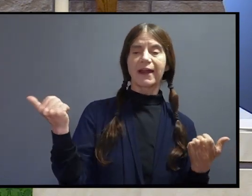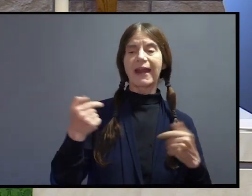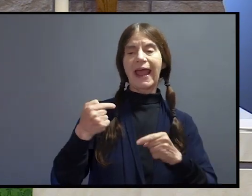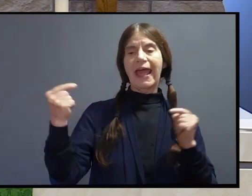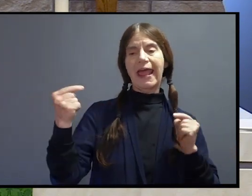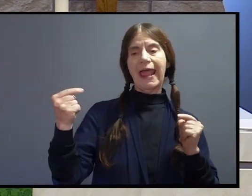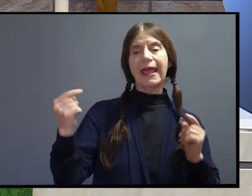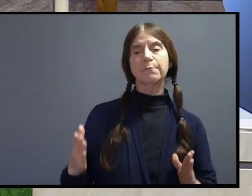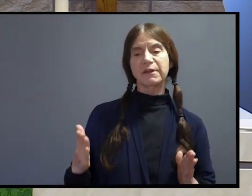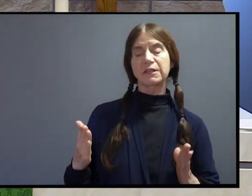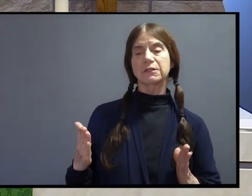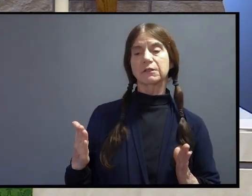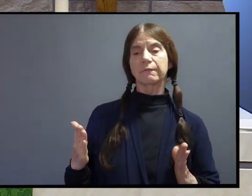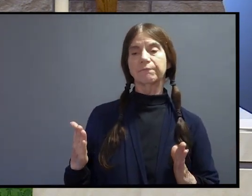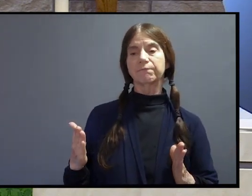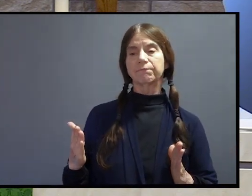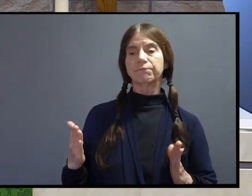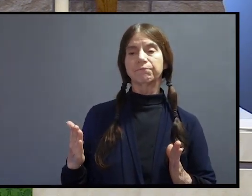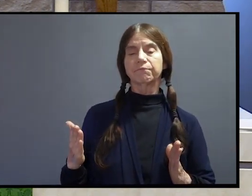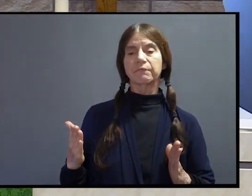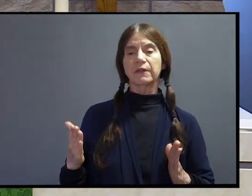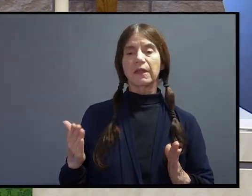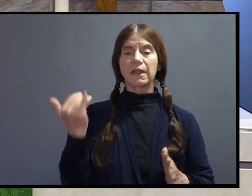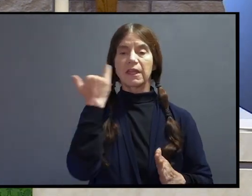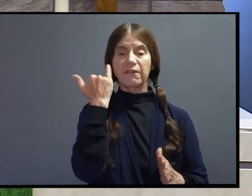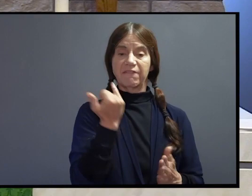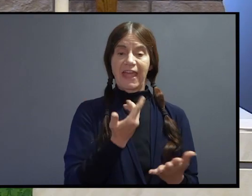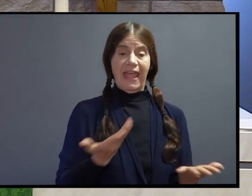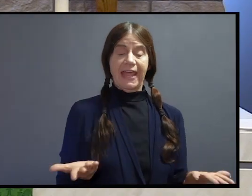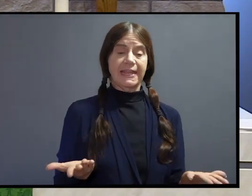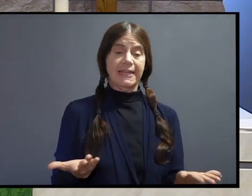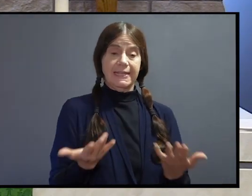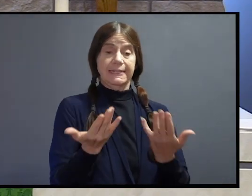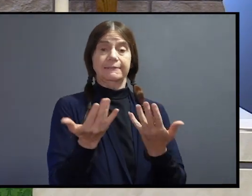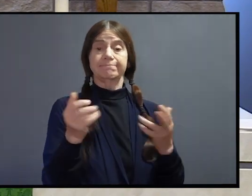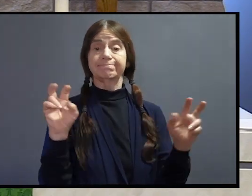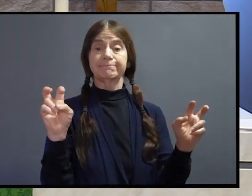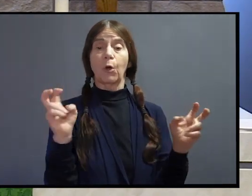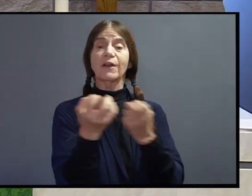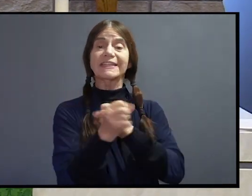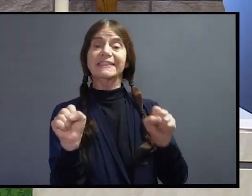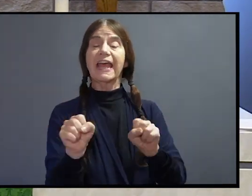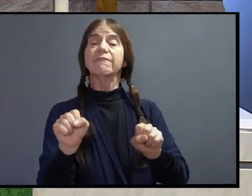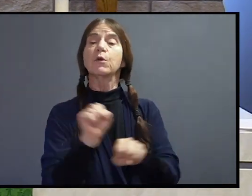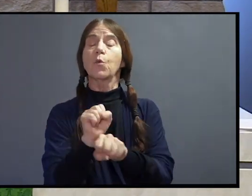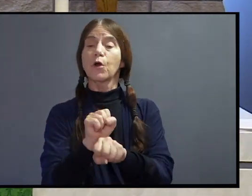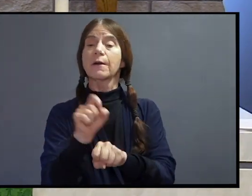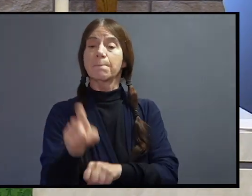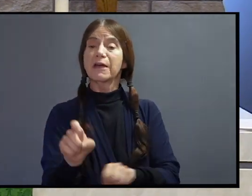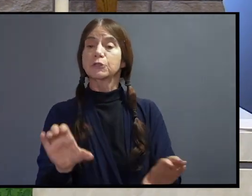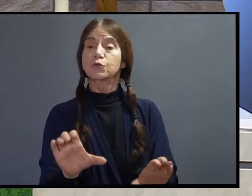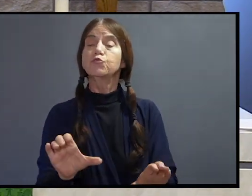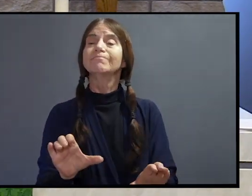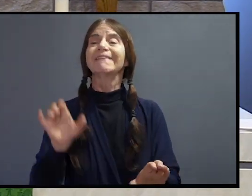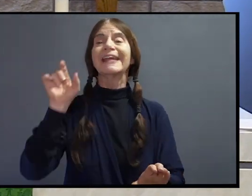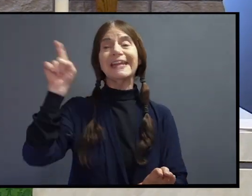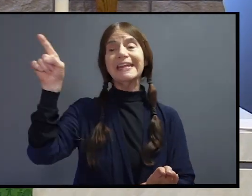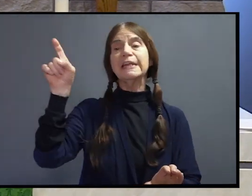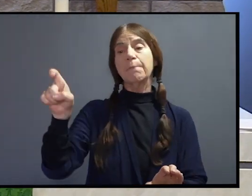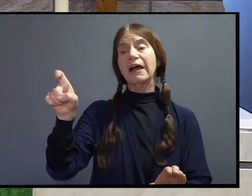of God. And so if there is any saving work to be done, He must do it